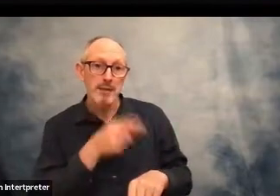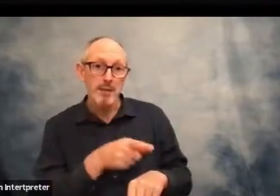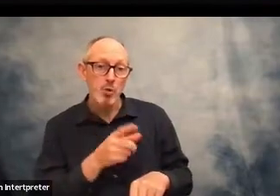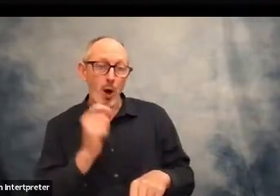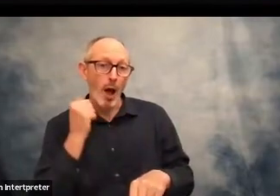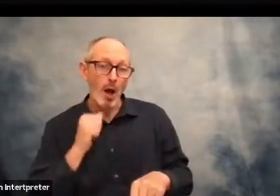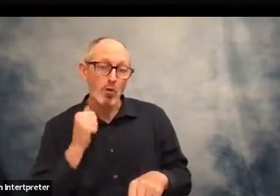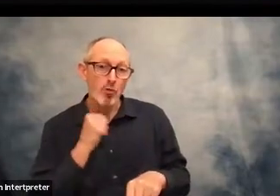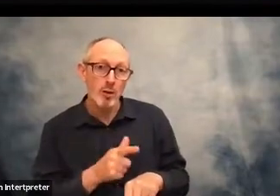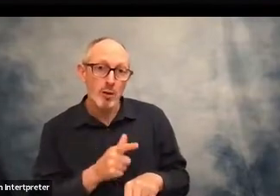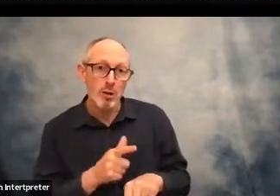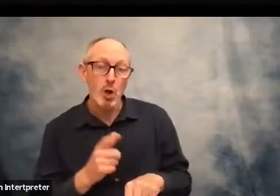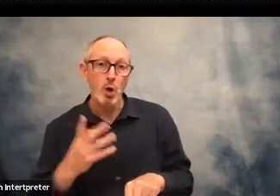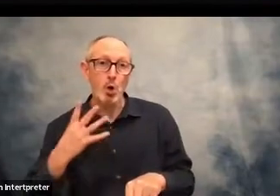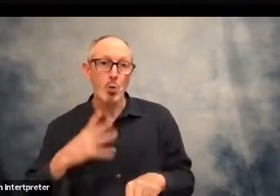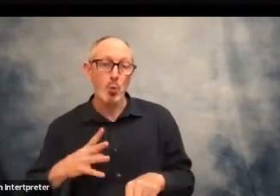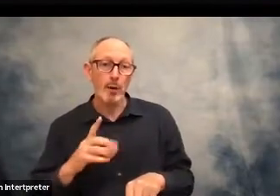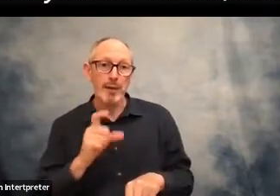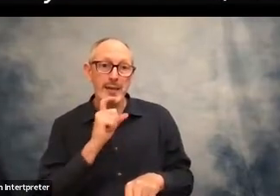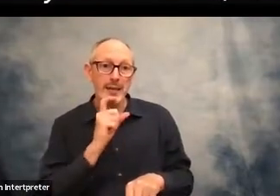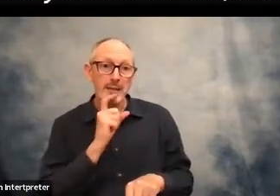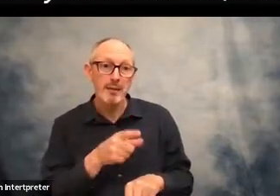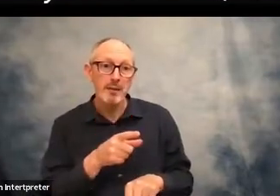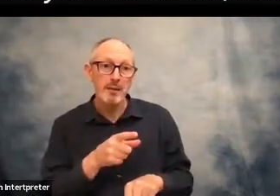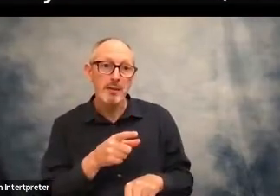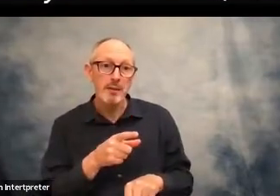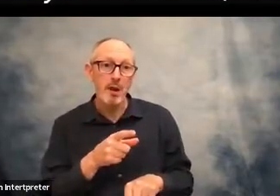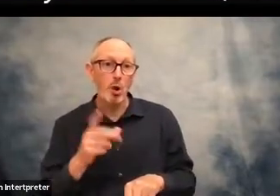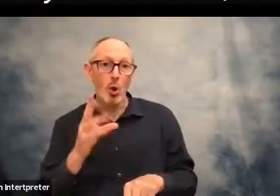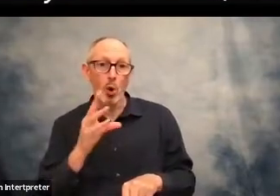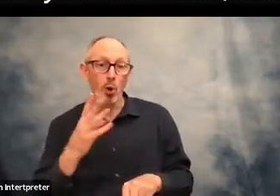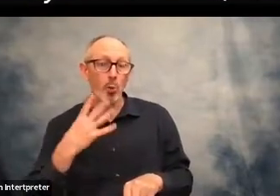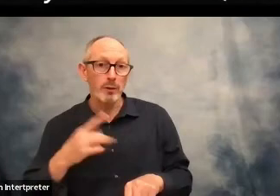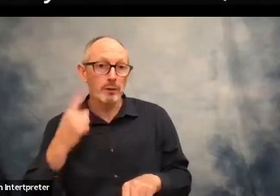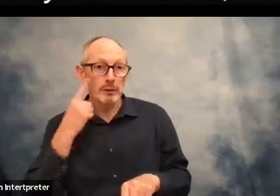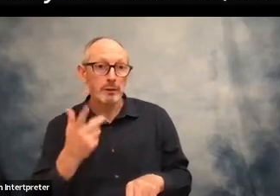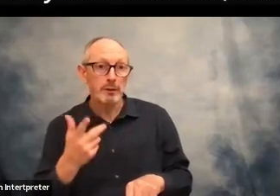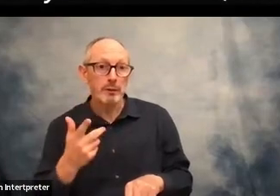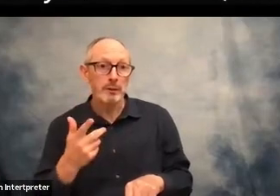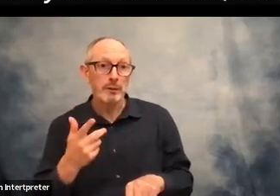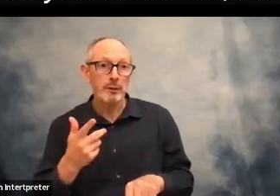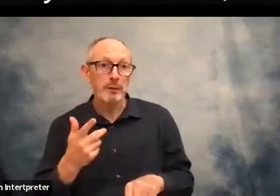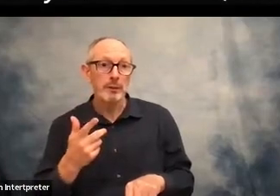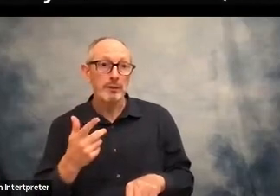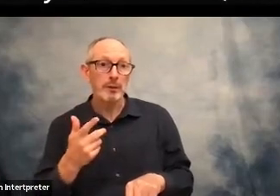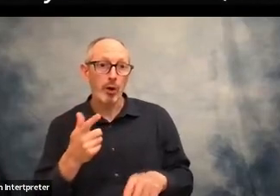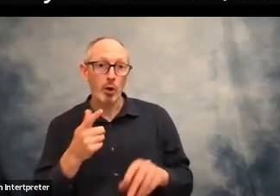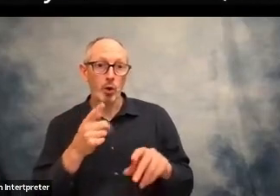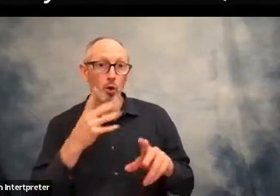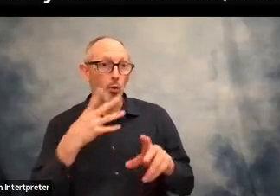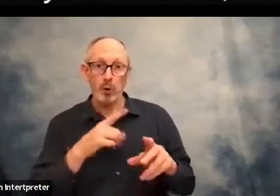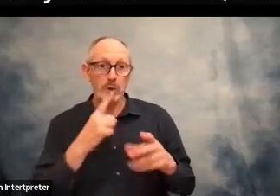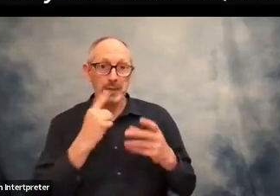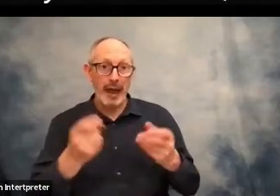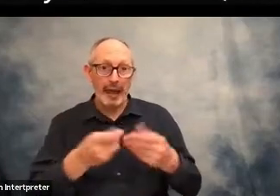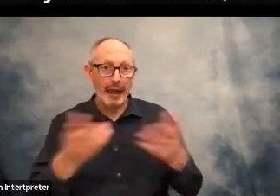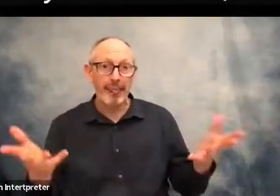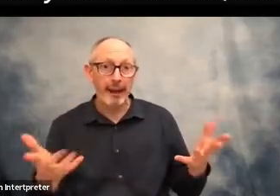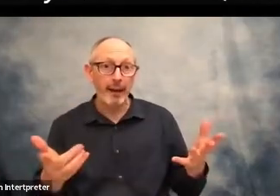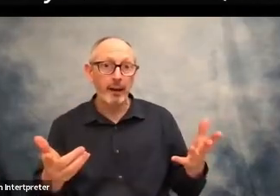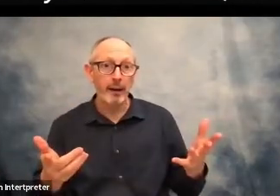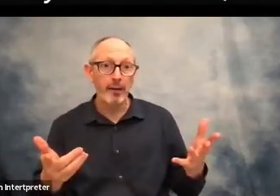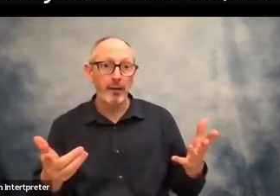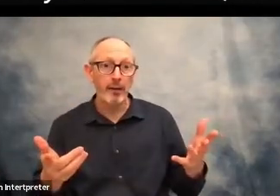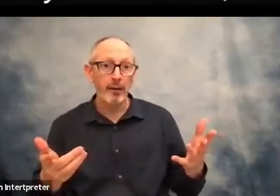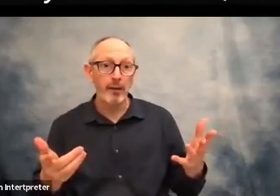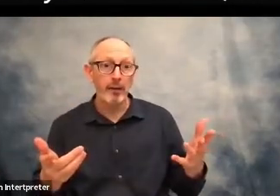You want to eat crackers? No. Do you want to sleep? No. Daddy, do you want to say anything? I